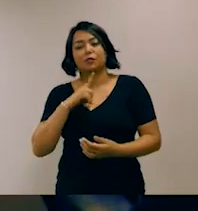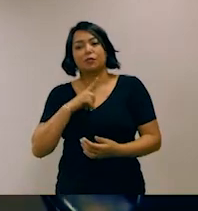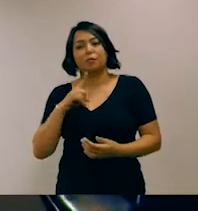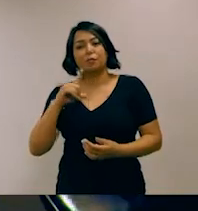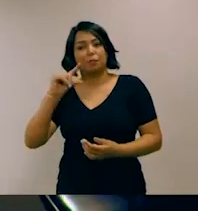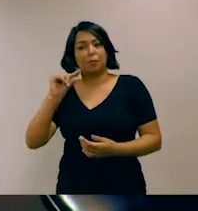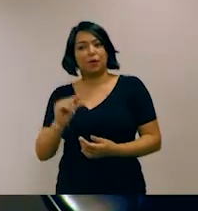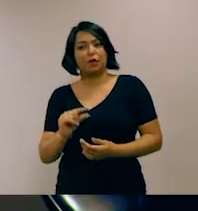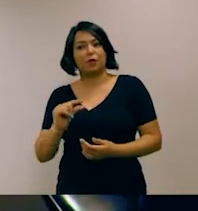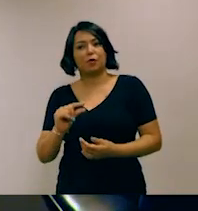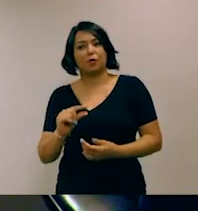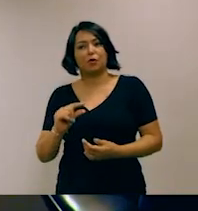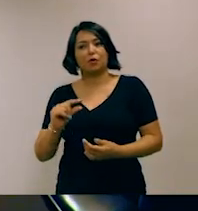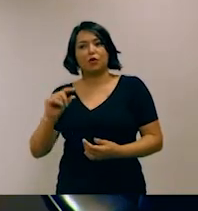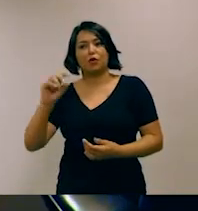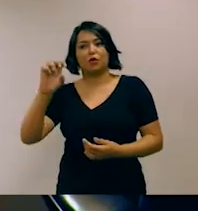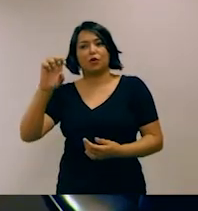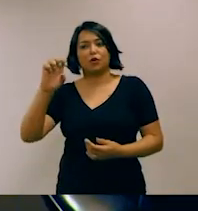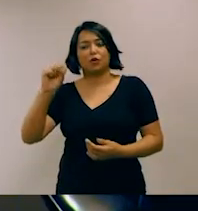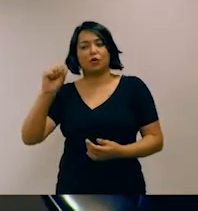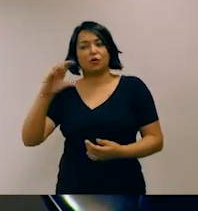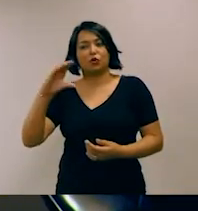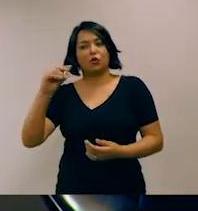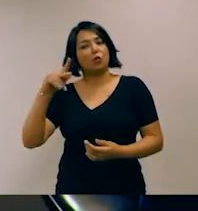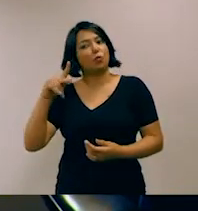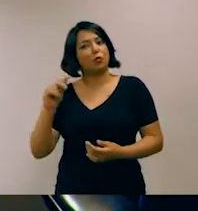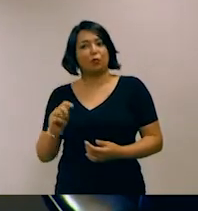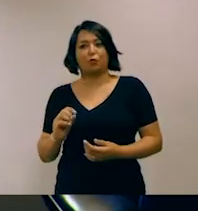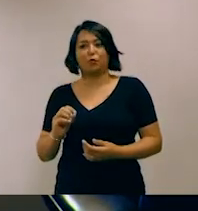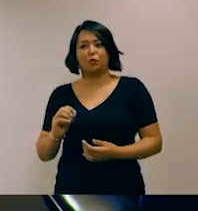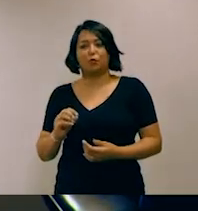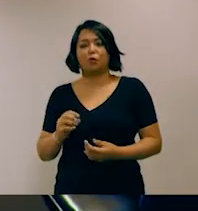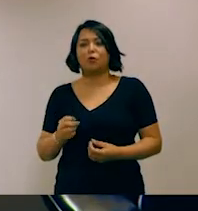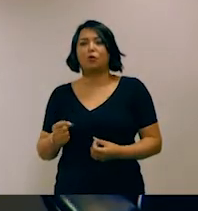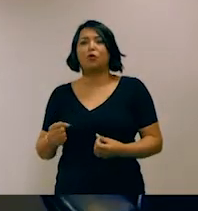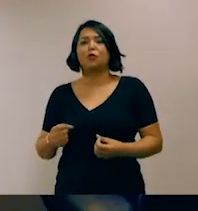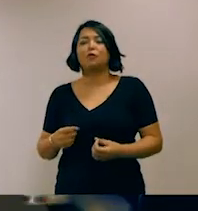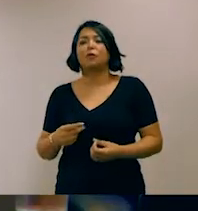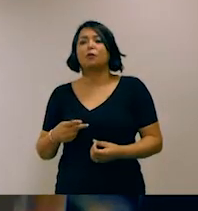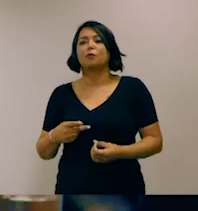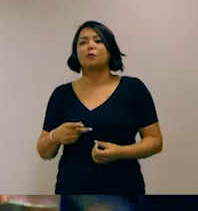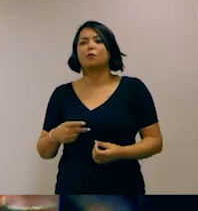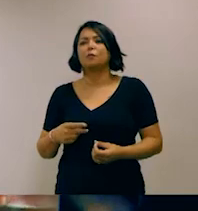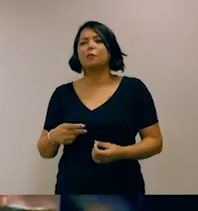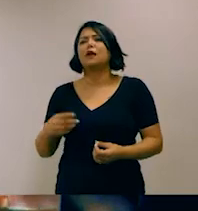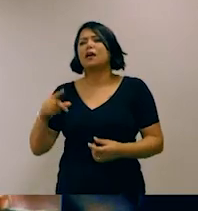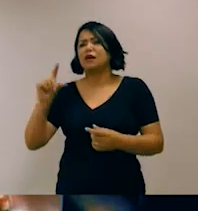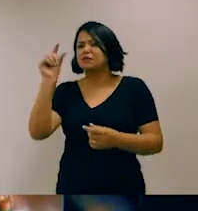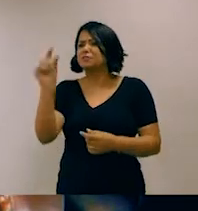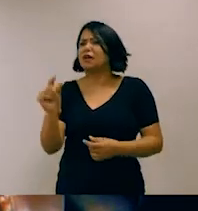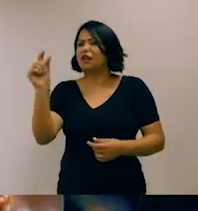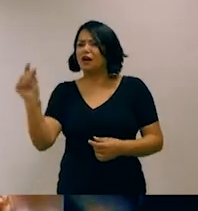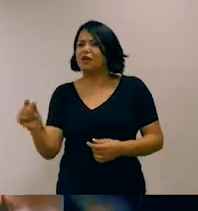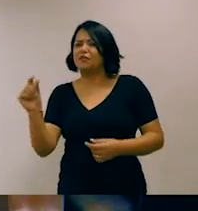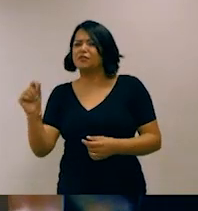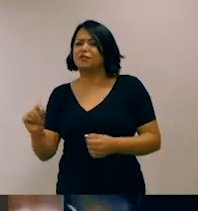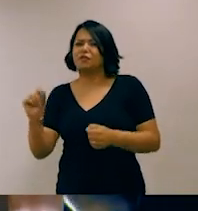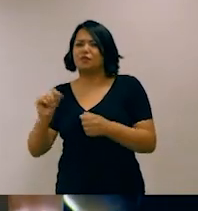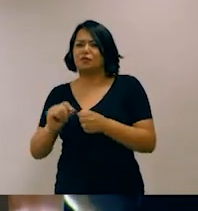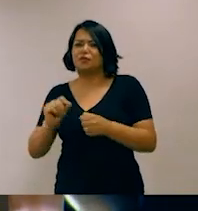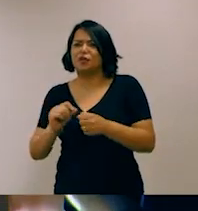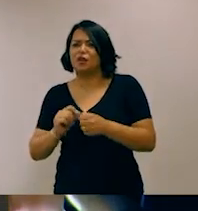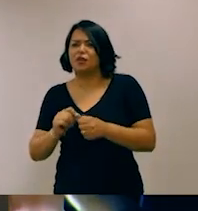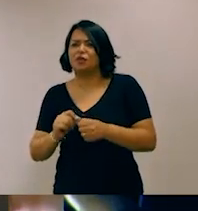mistake in terms of percentage and AIs? What is the scope? All products or services? The words, were